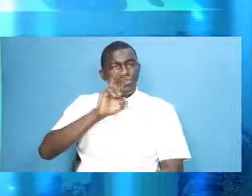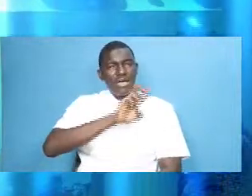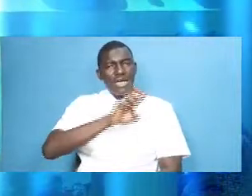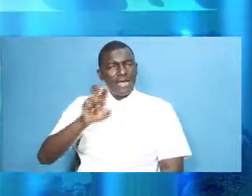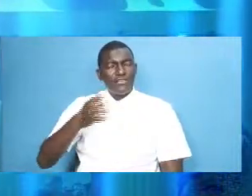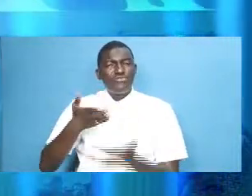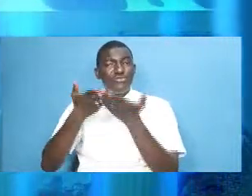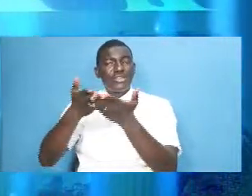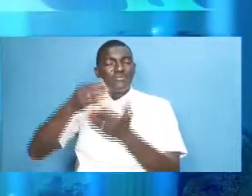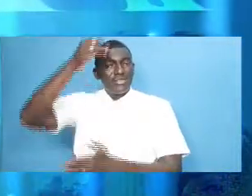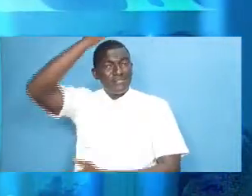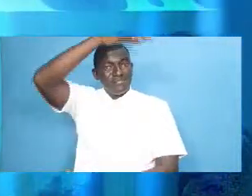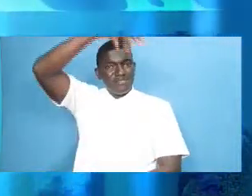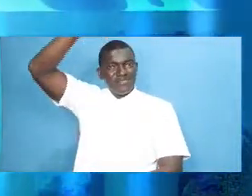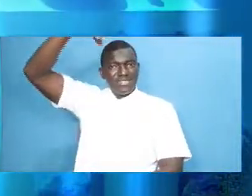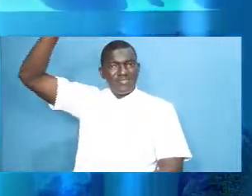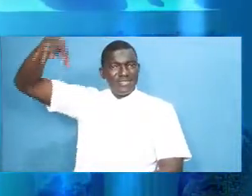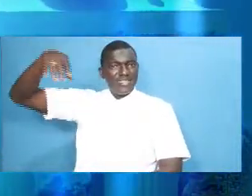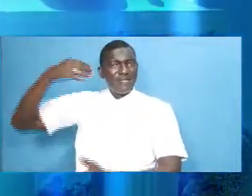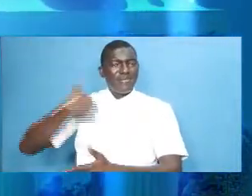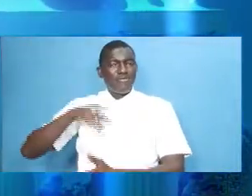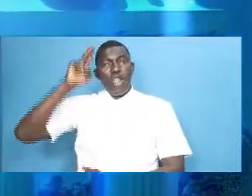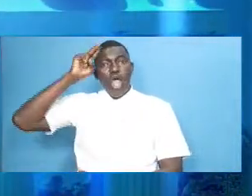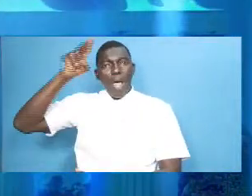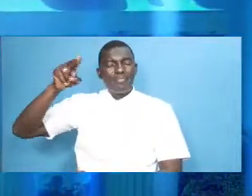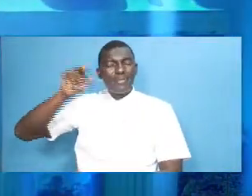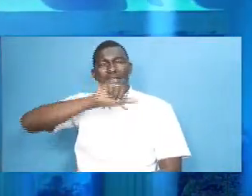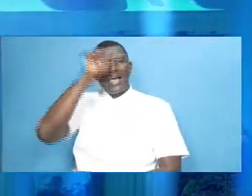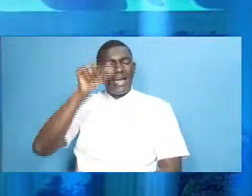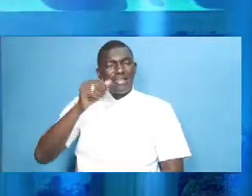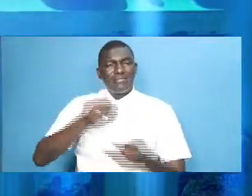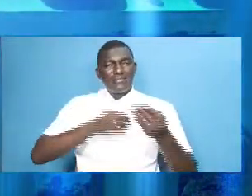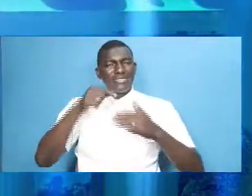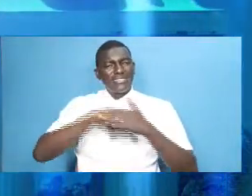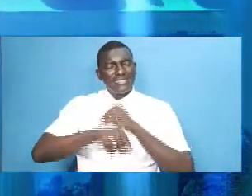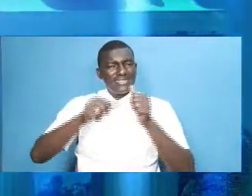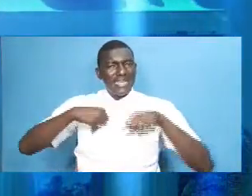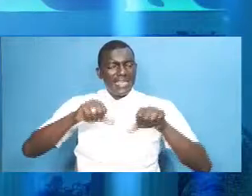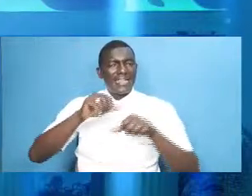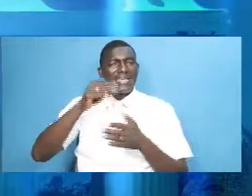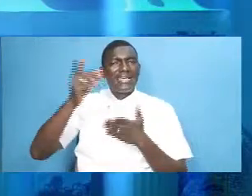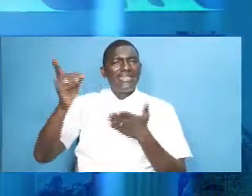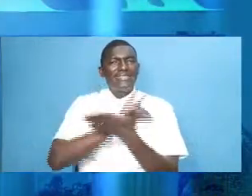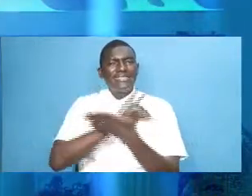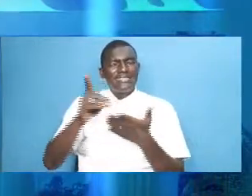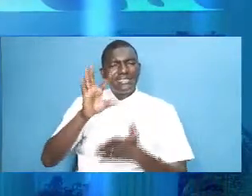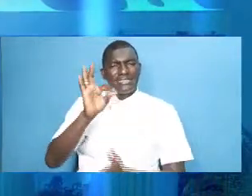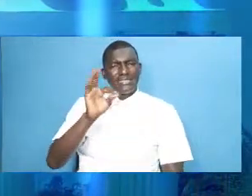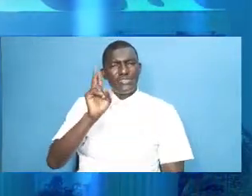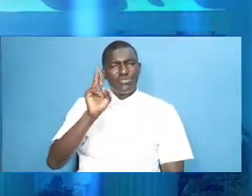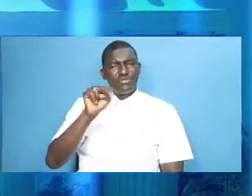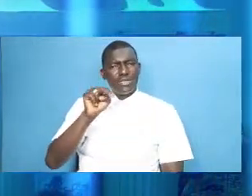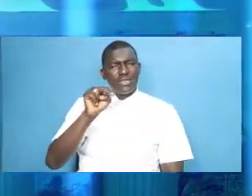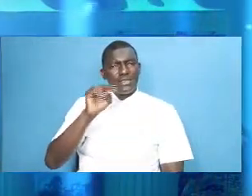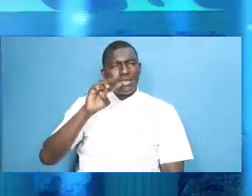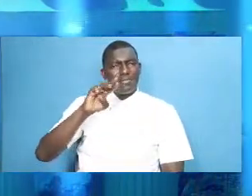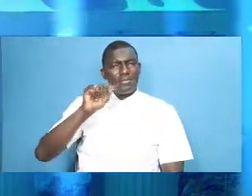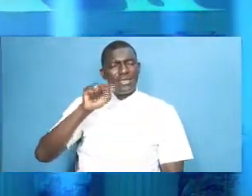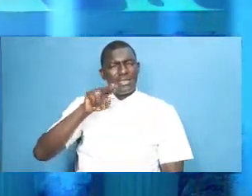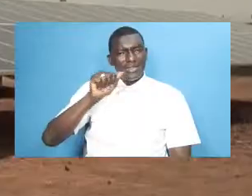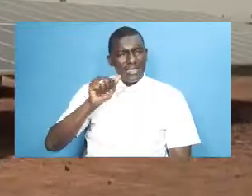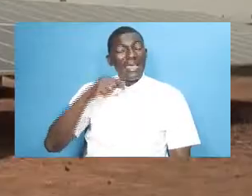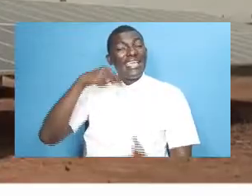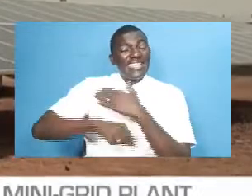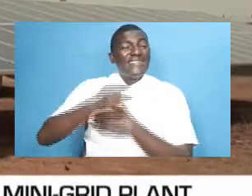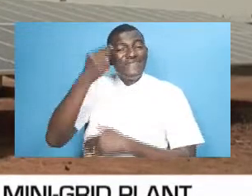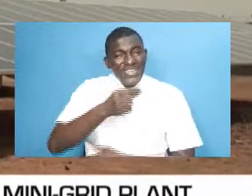homes and businesses in Nyamanar village and the surroundings in the Tumana district. Alaji A.F. Jallo attended the ceremony and he fastened this